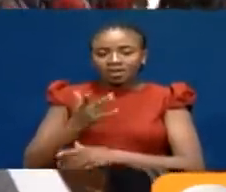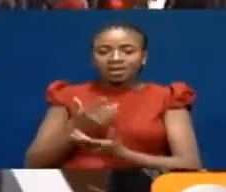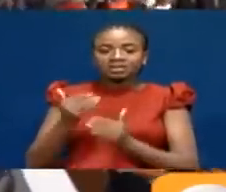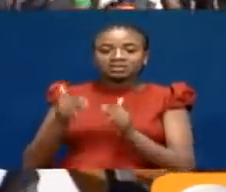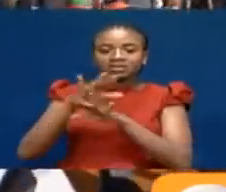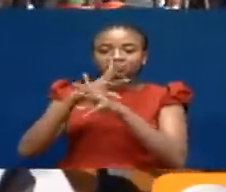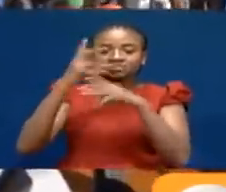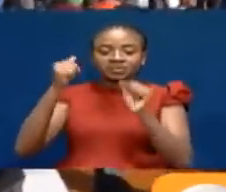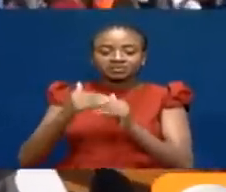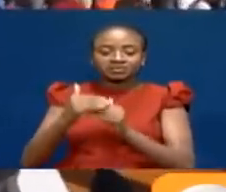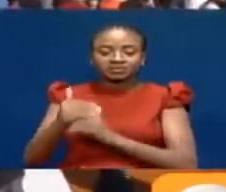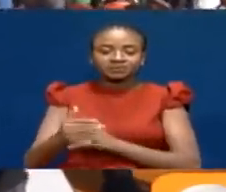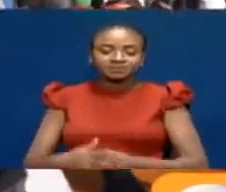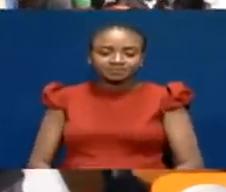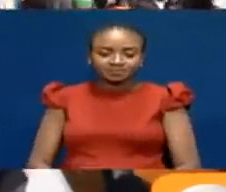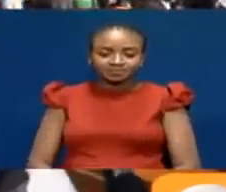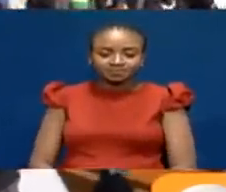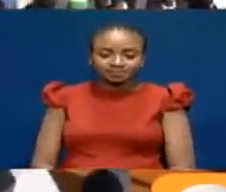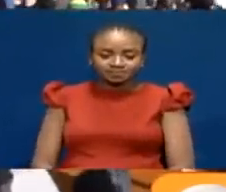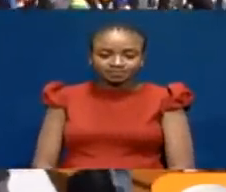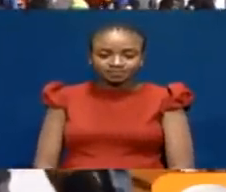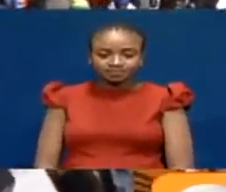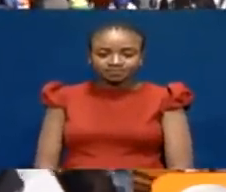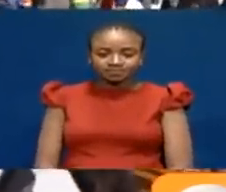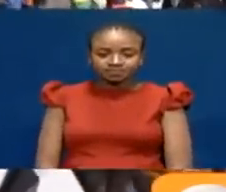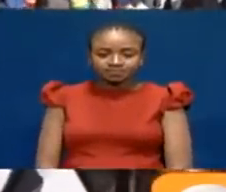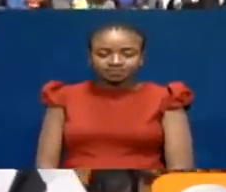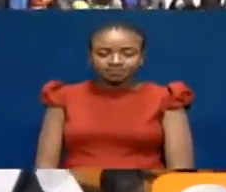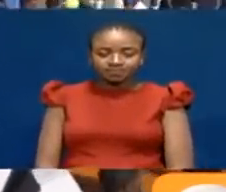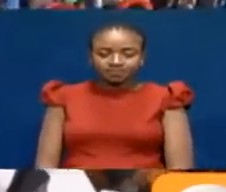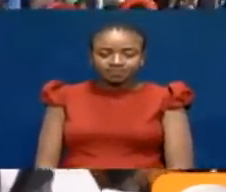9 polls. Stephen Leto, Citizen TV, Kamukunji Grounds, Nairobi.